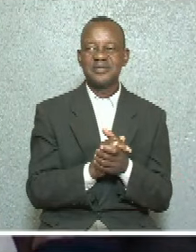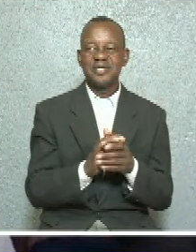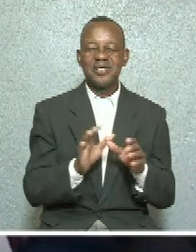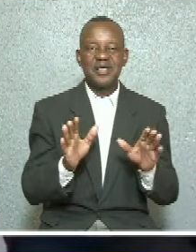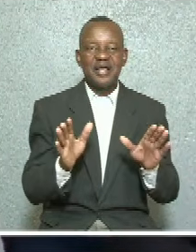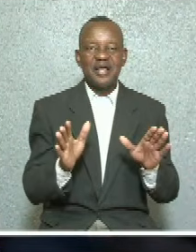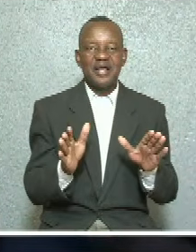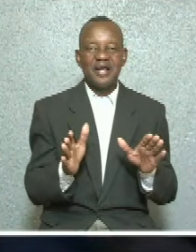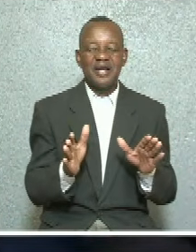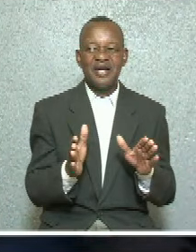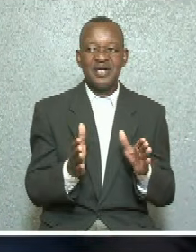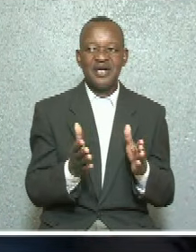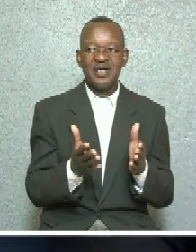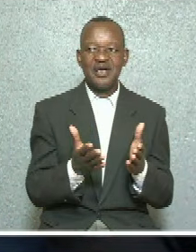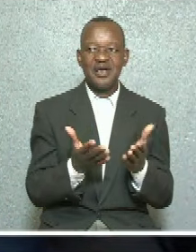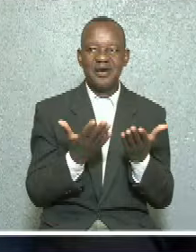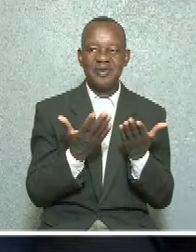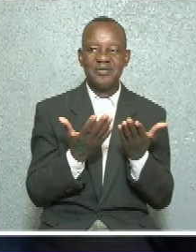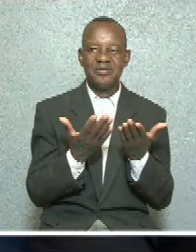will it